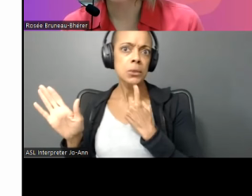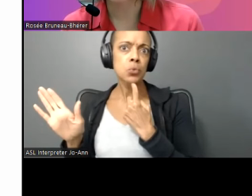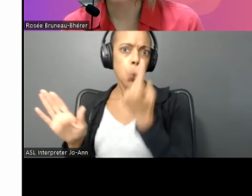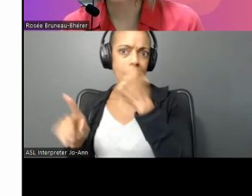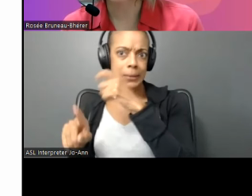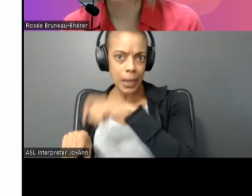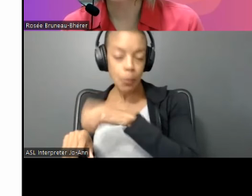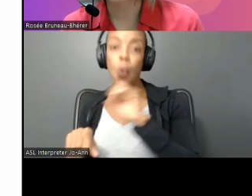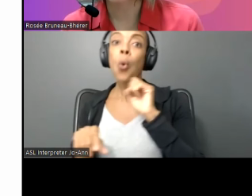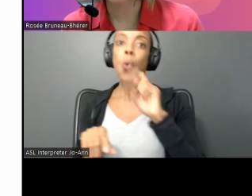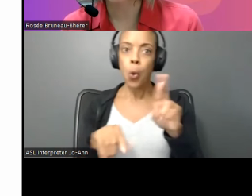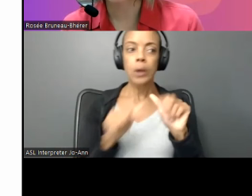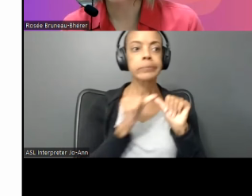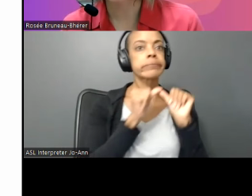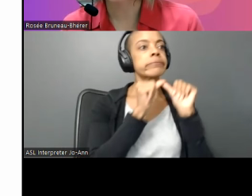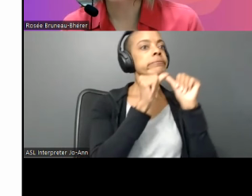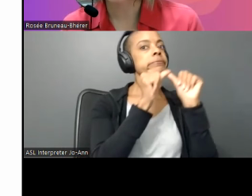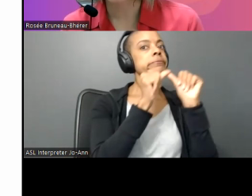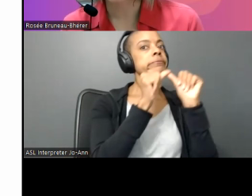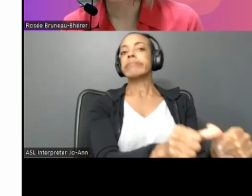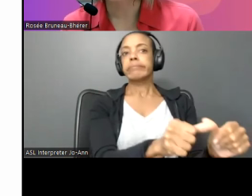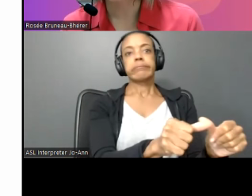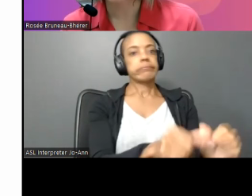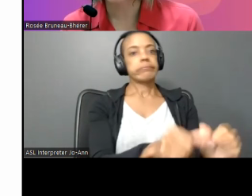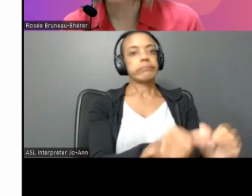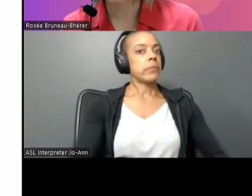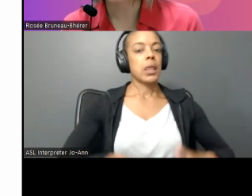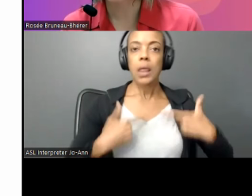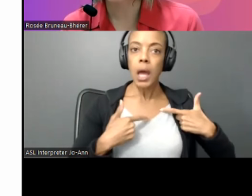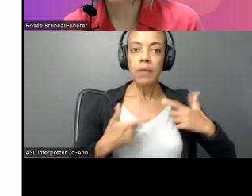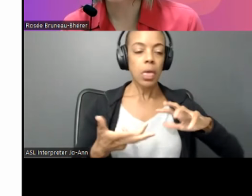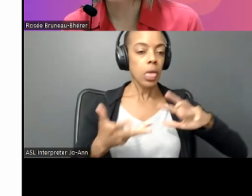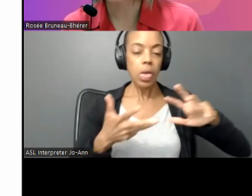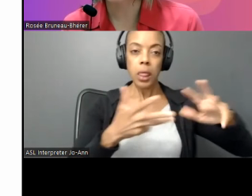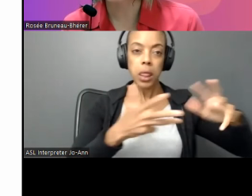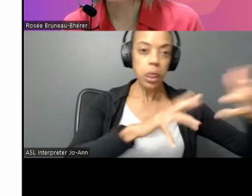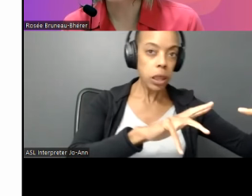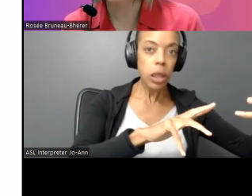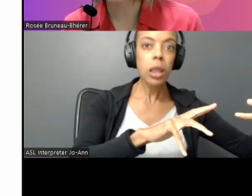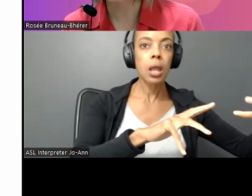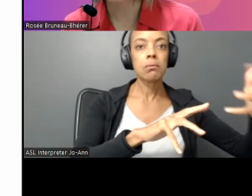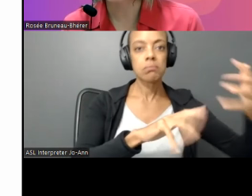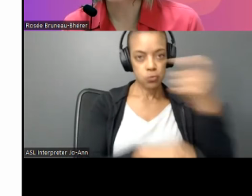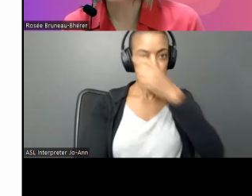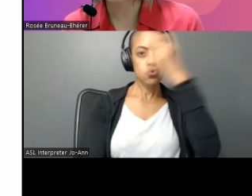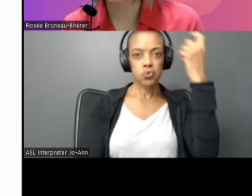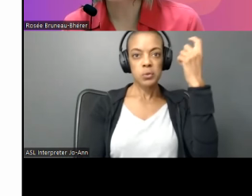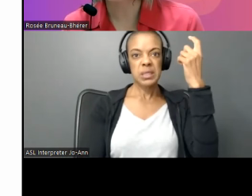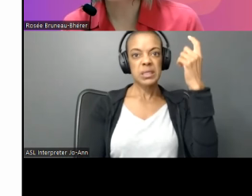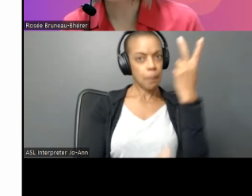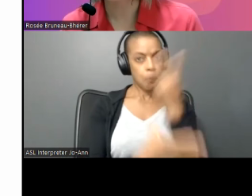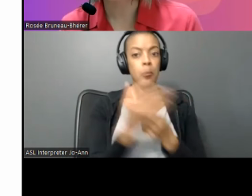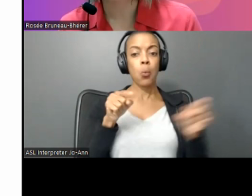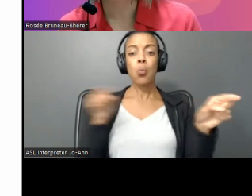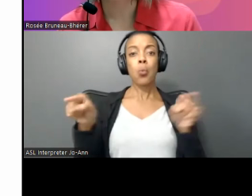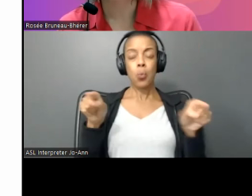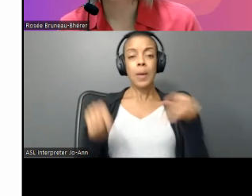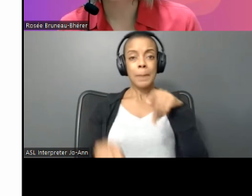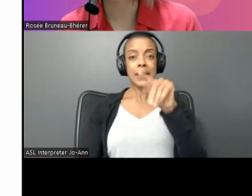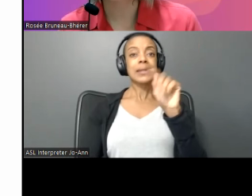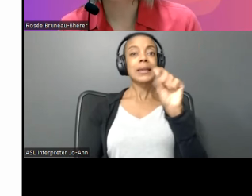chronic interpersonal life events that bring about you know, certain traumas. So really complex trauma can lead